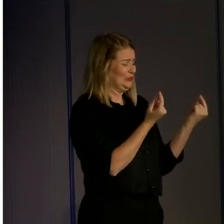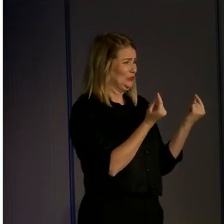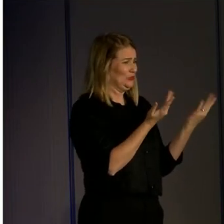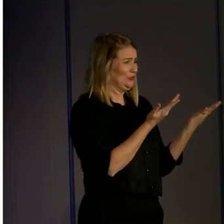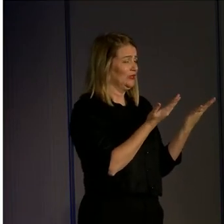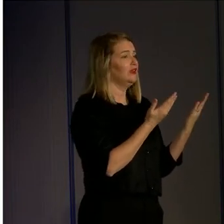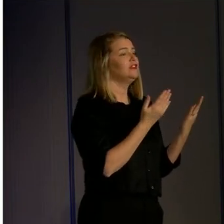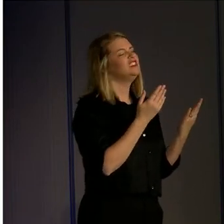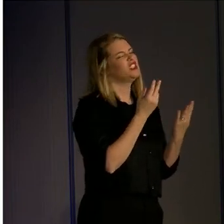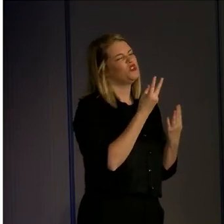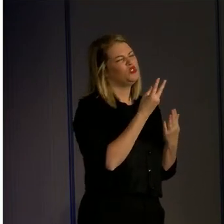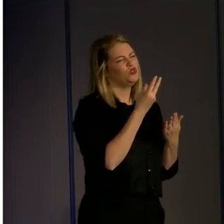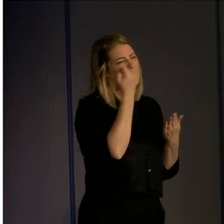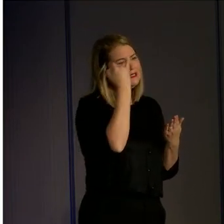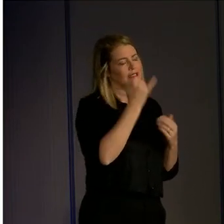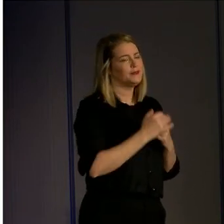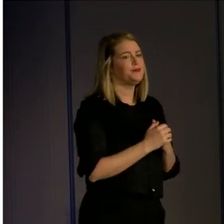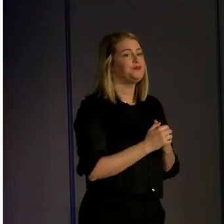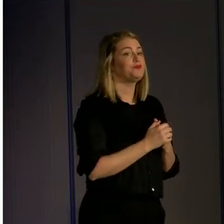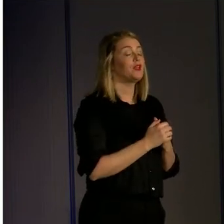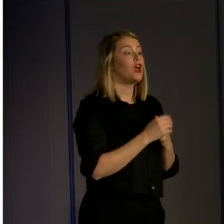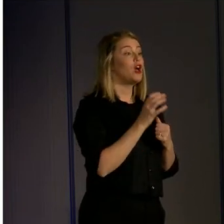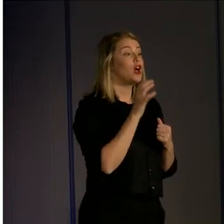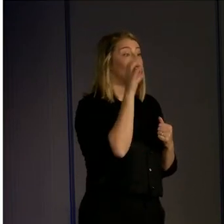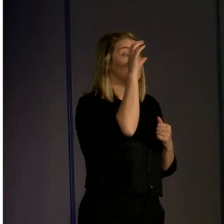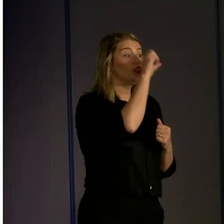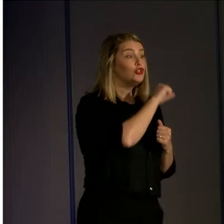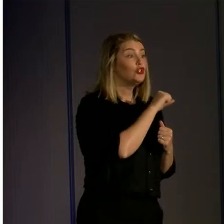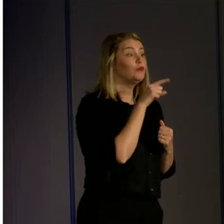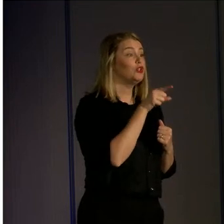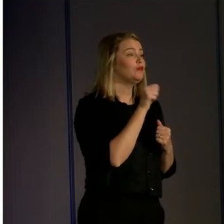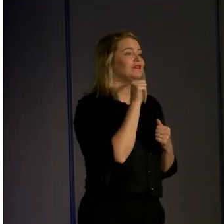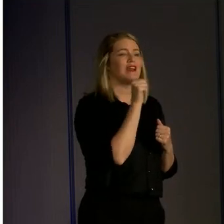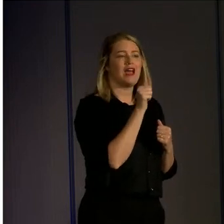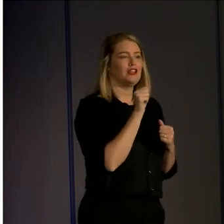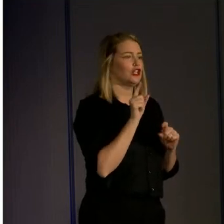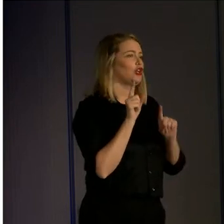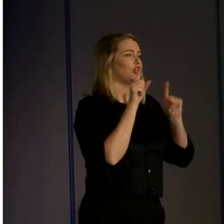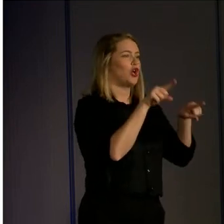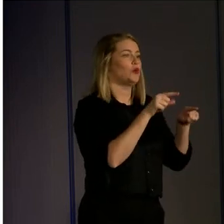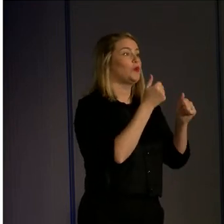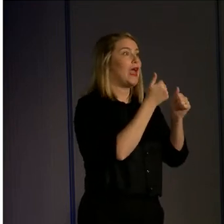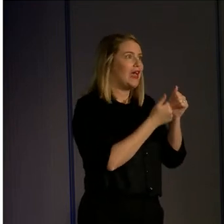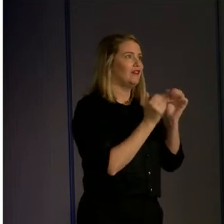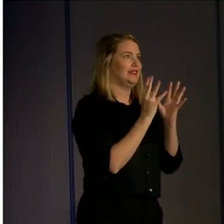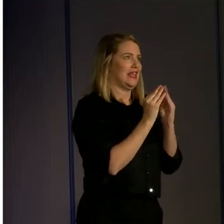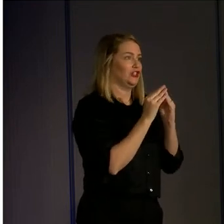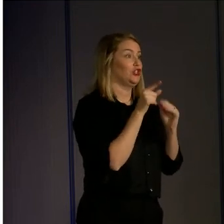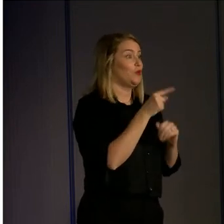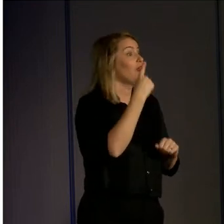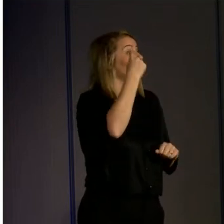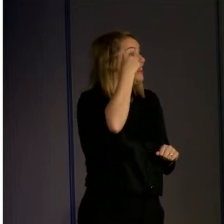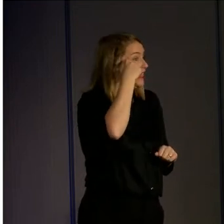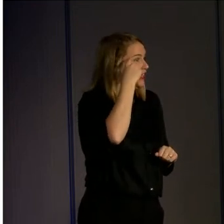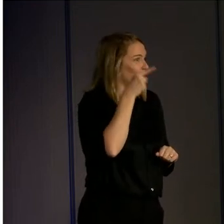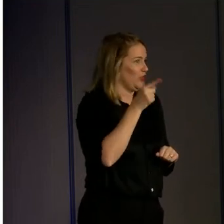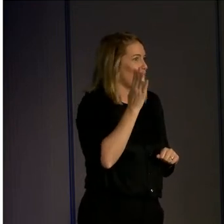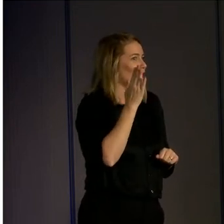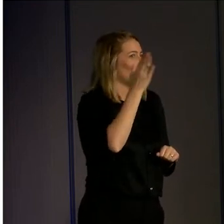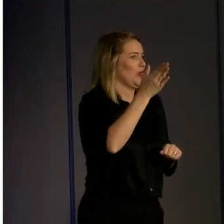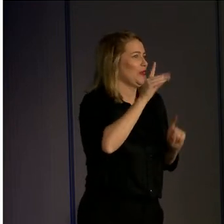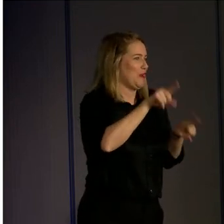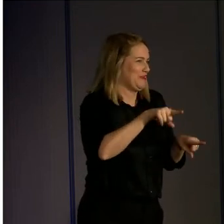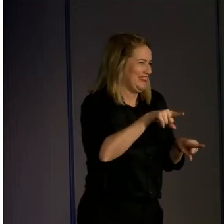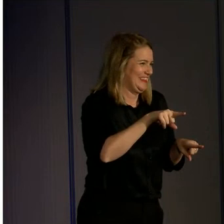couple of things. One is just assume you're not going to make it to every session that you think you're going to make it to. Okay? Either